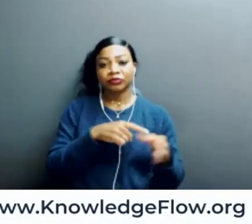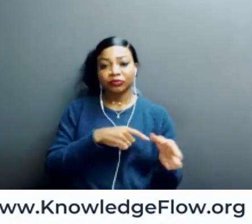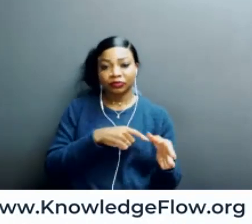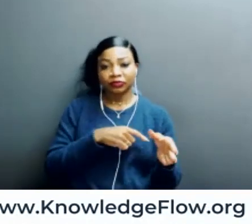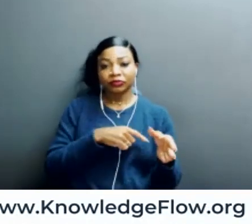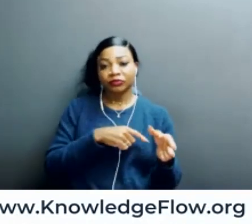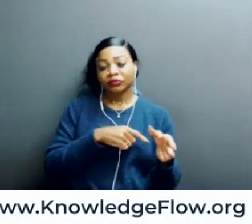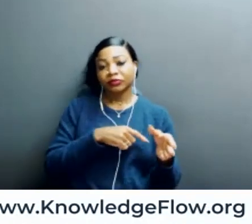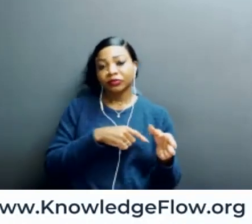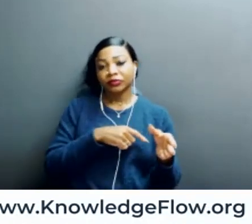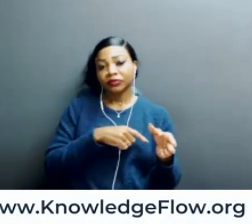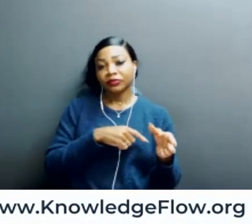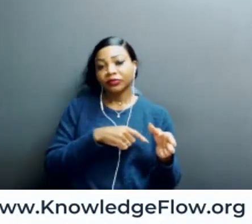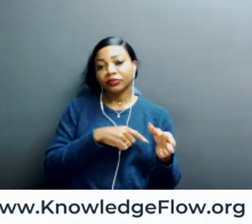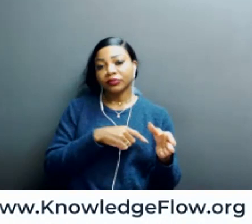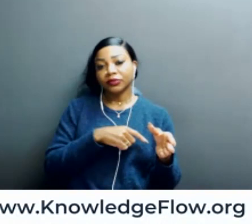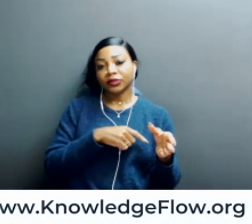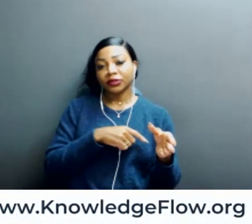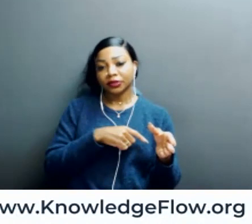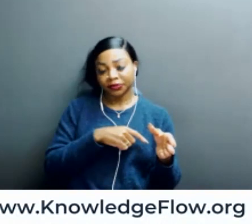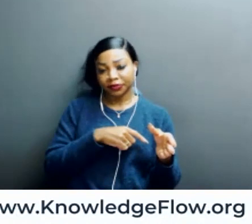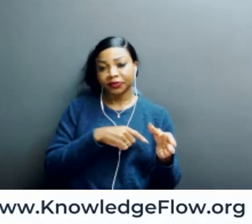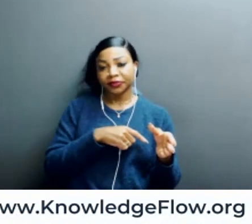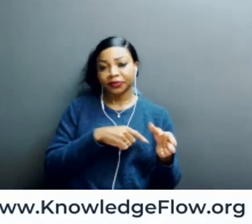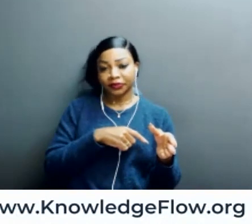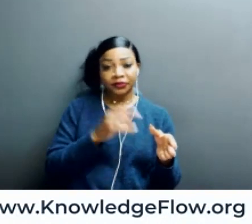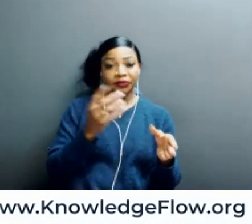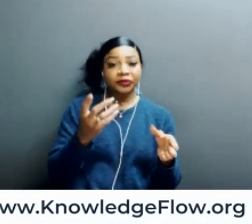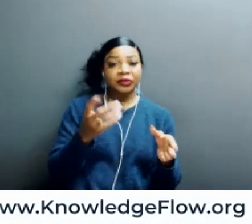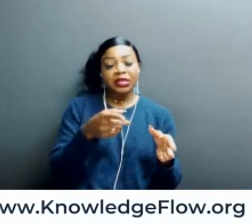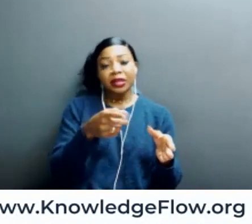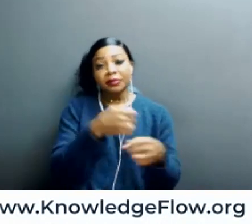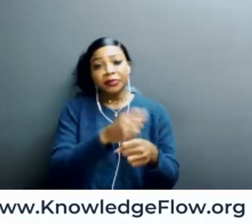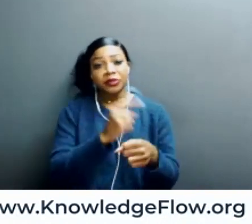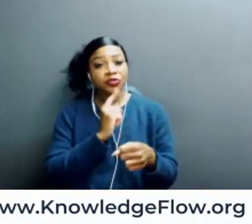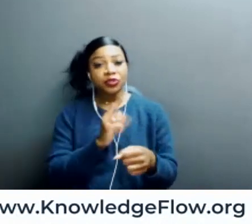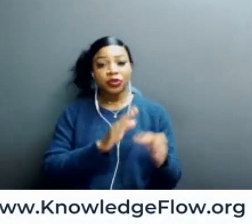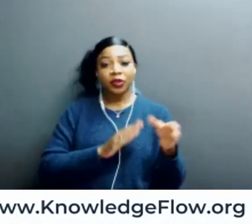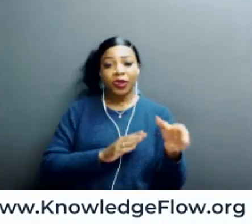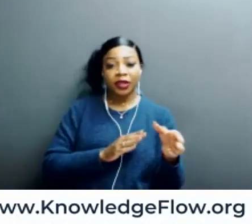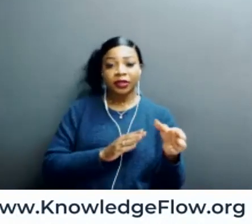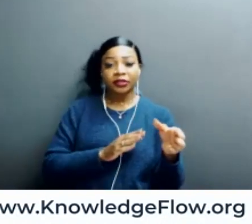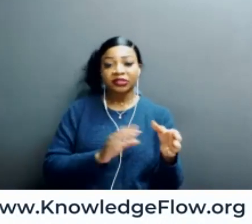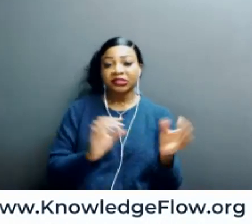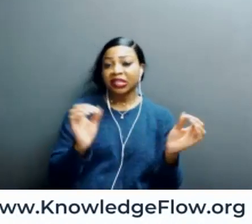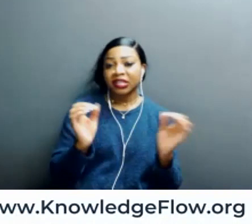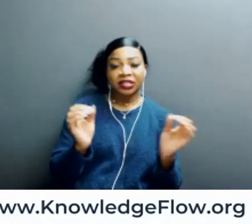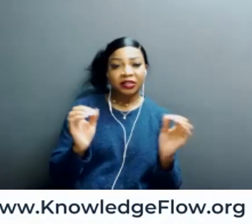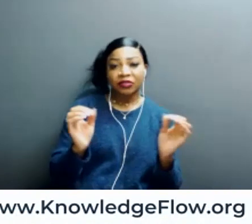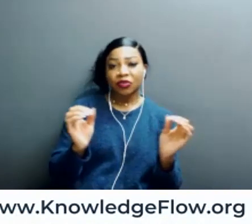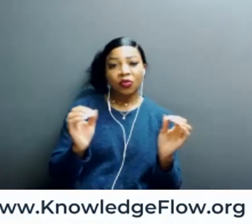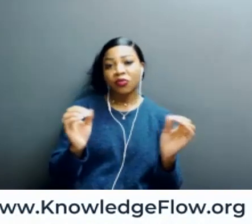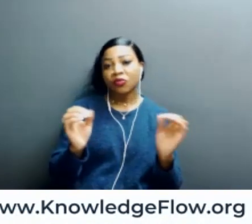devices so when um you know vulnerability becomes available your your endpoint.com compromise what malware or